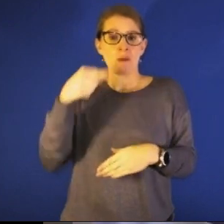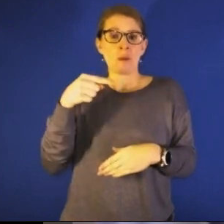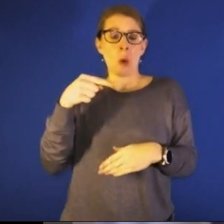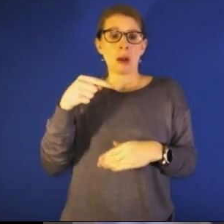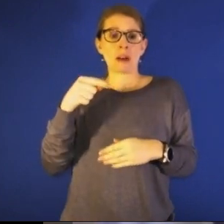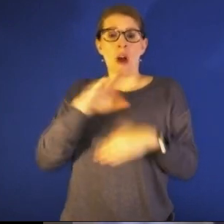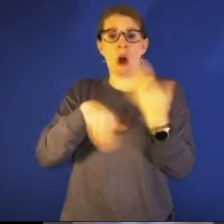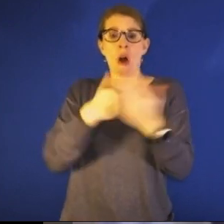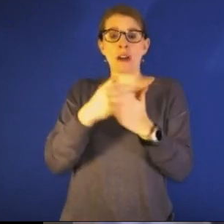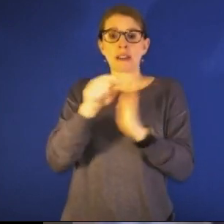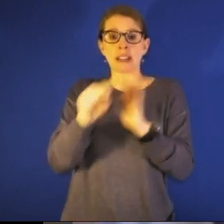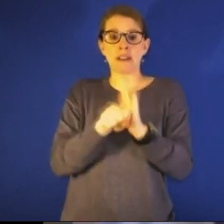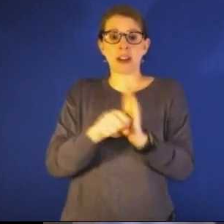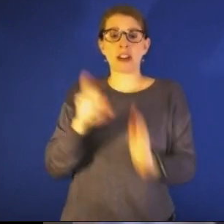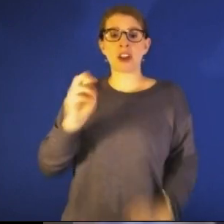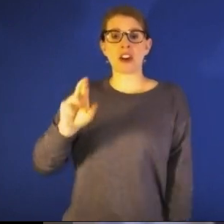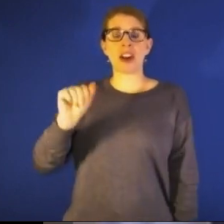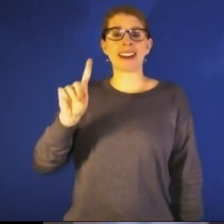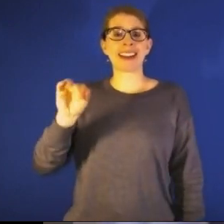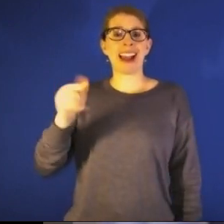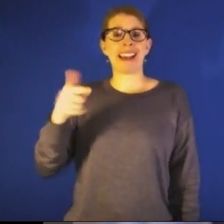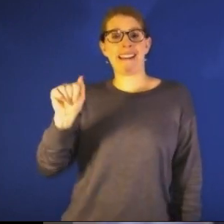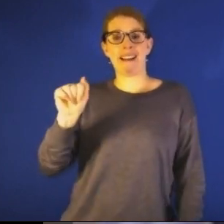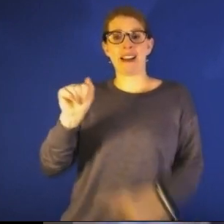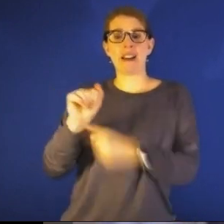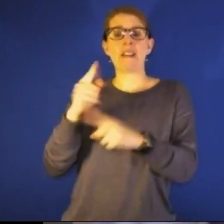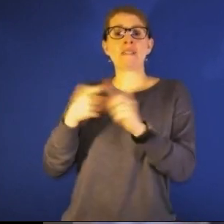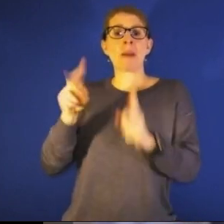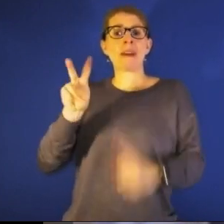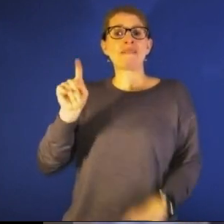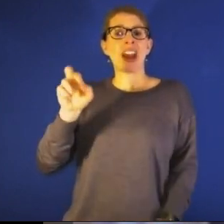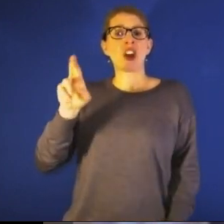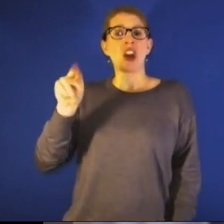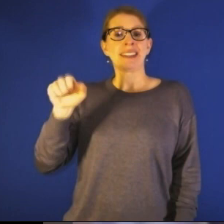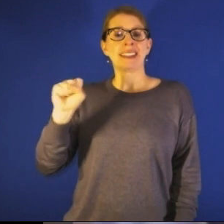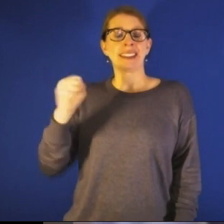Dr. Adaiga, who said the other day from the Veterans Administration